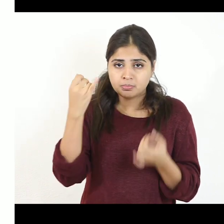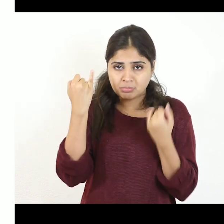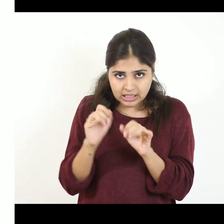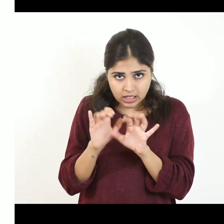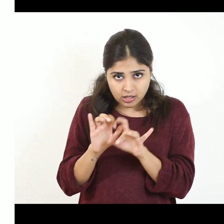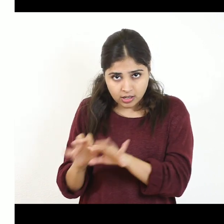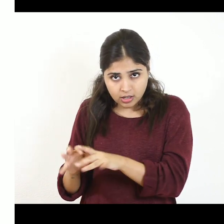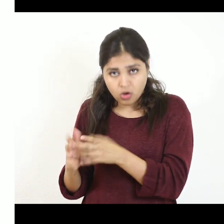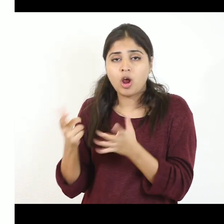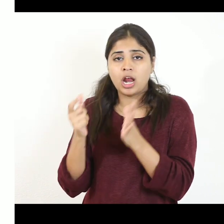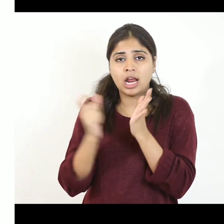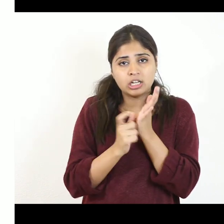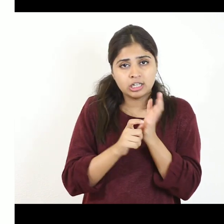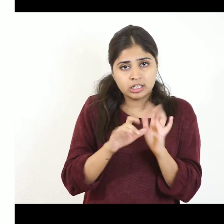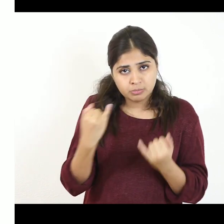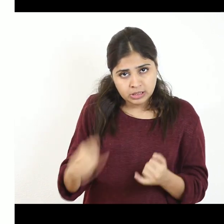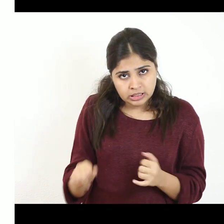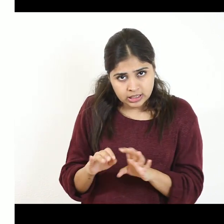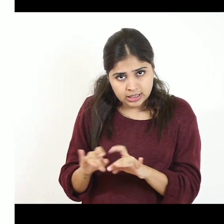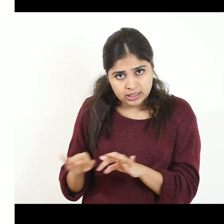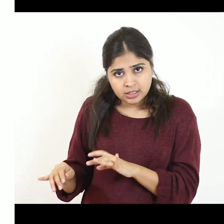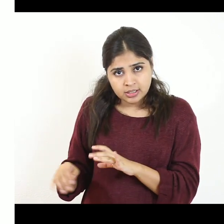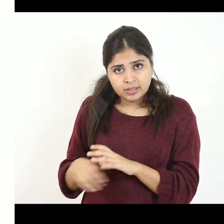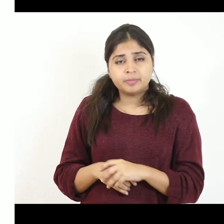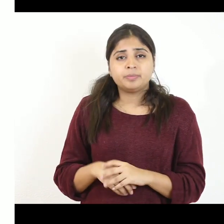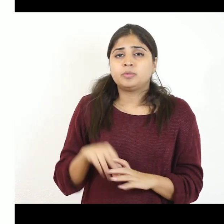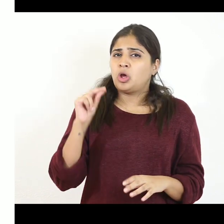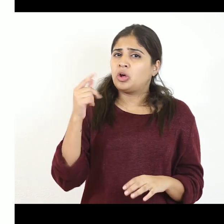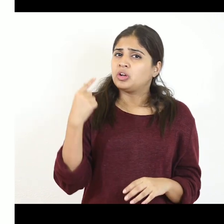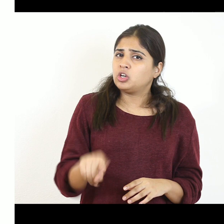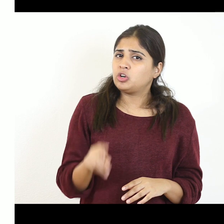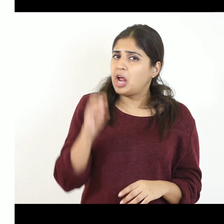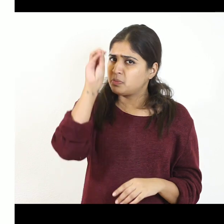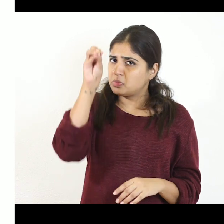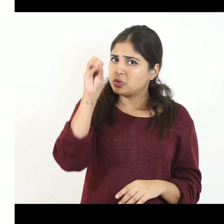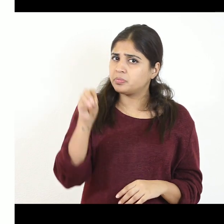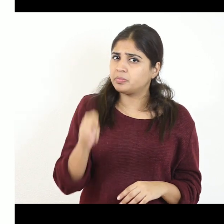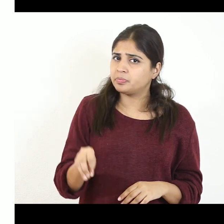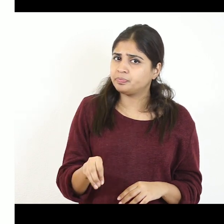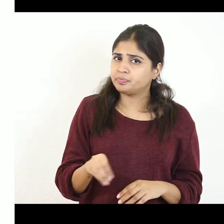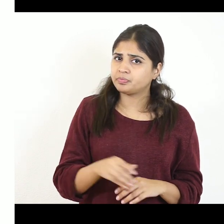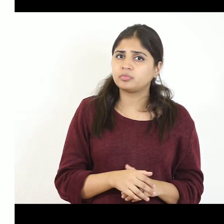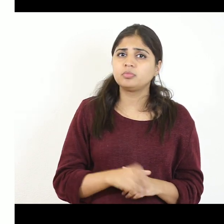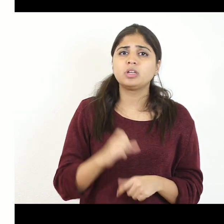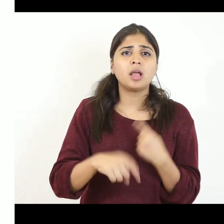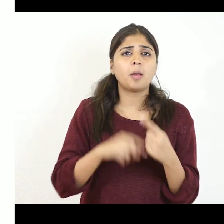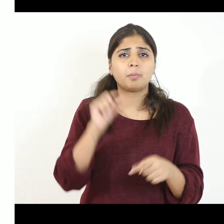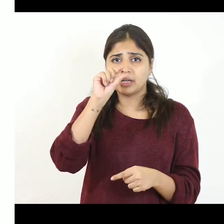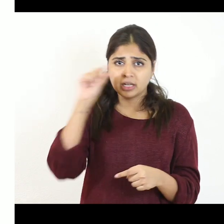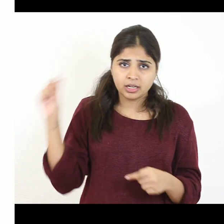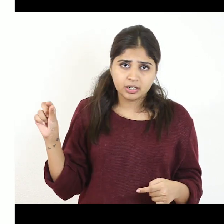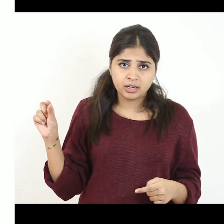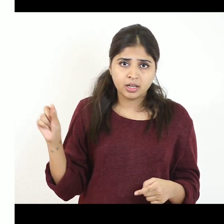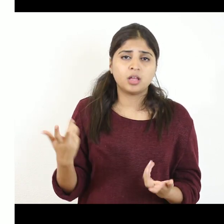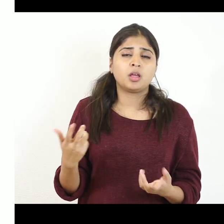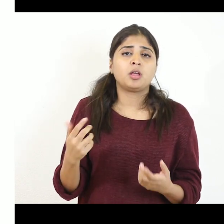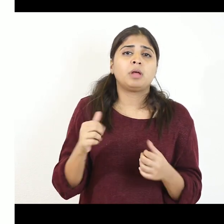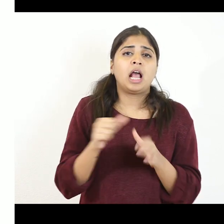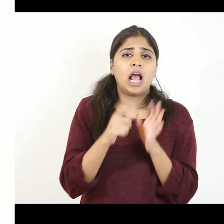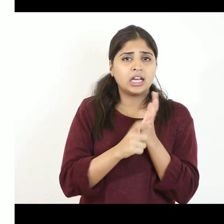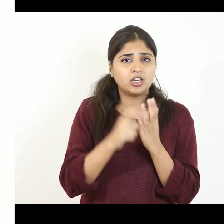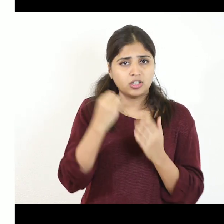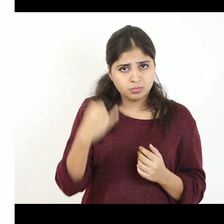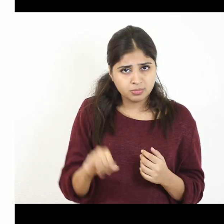like putting the company name in the address field or entering the contact name in the company name and again in the contact